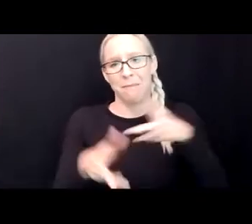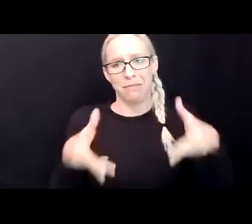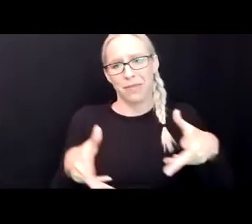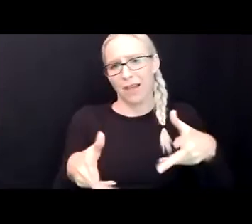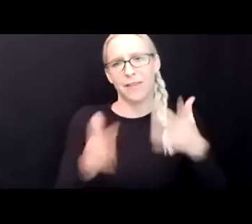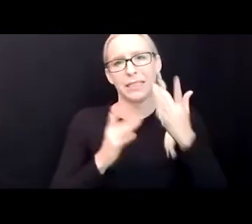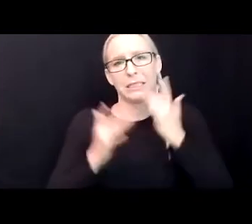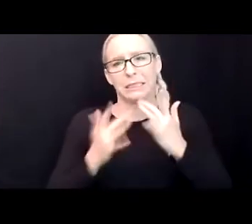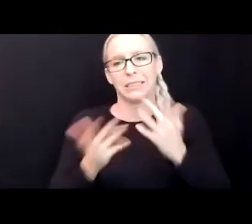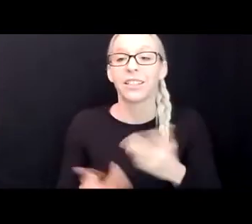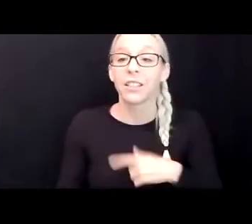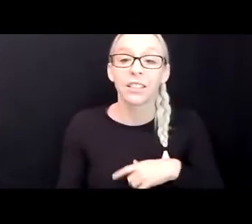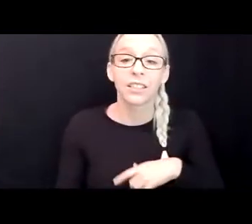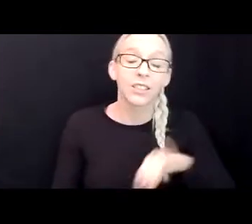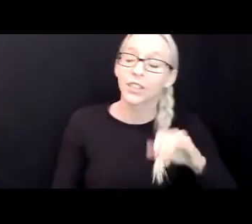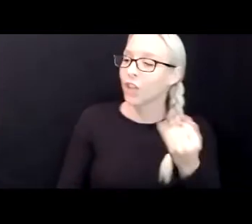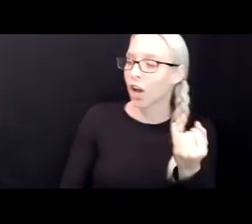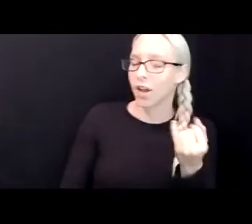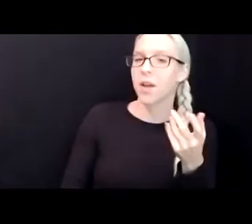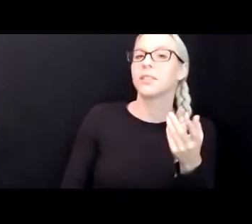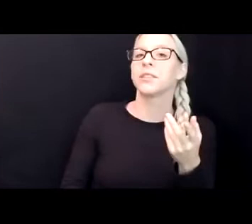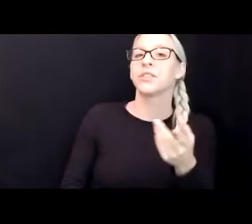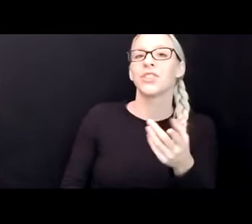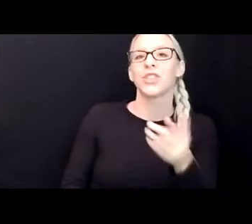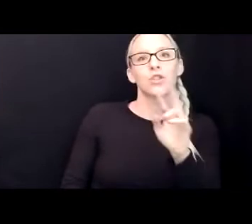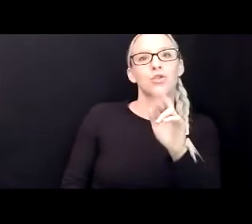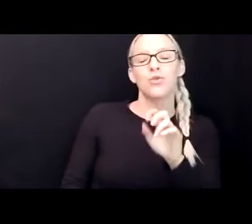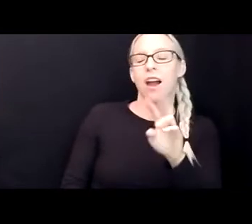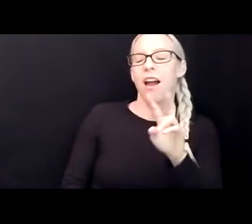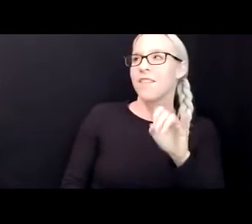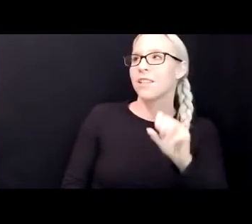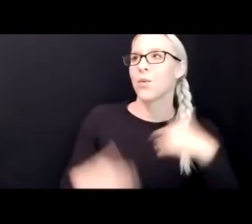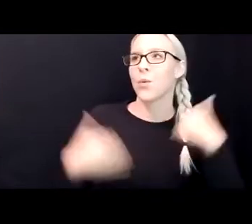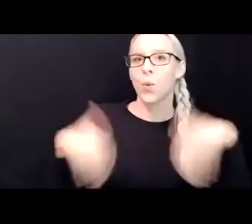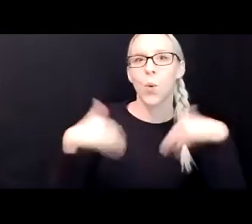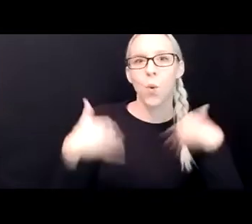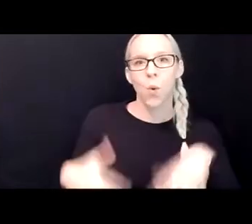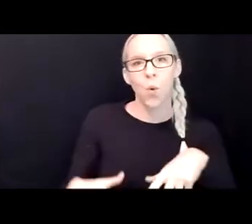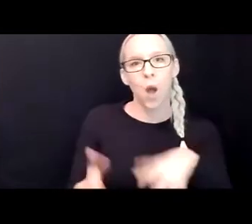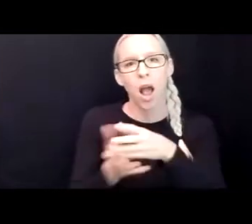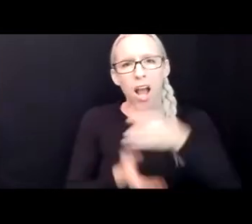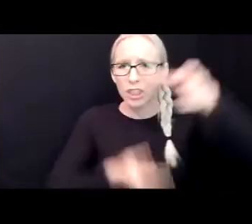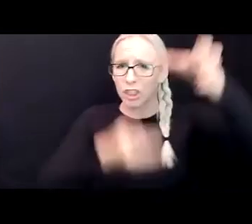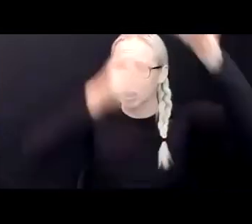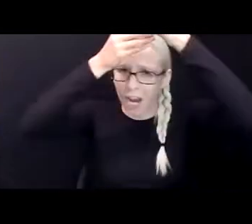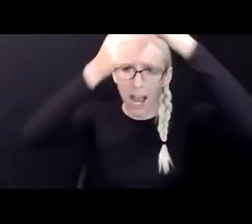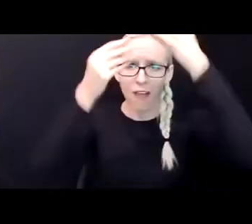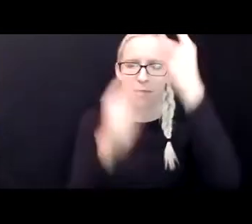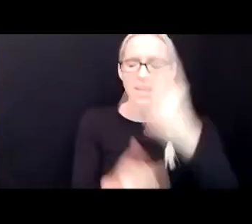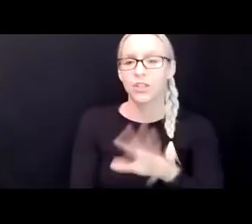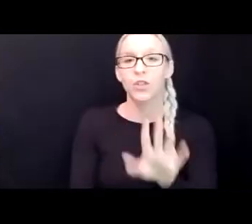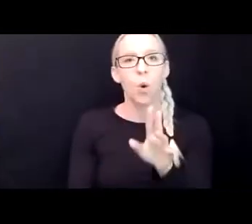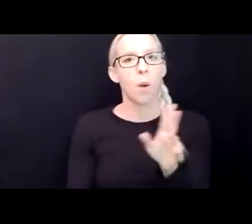talk about? No, Travis, you did an amazing job. There was just a lot of information, and I thank you for tying in kind of your personal journey as well.